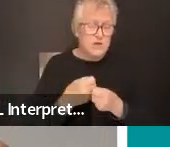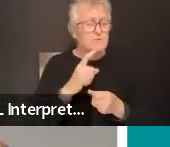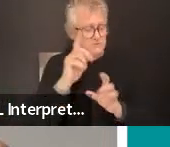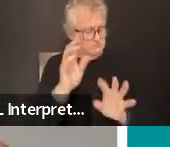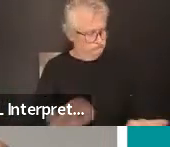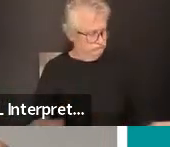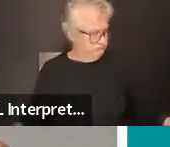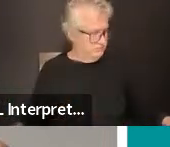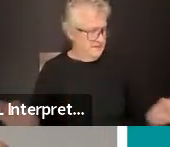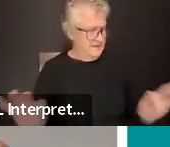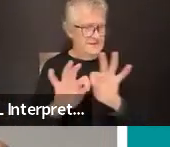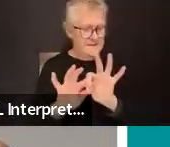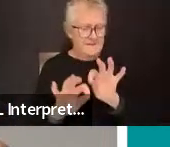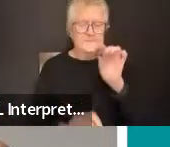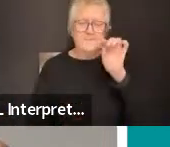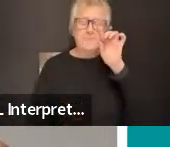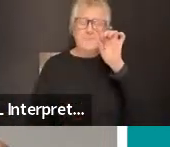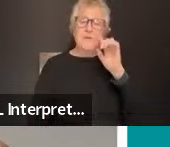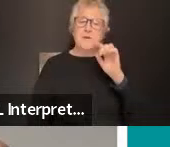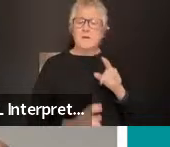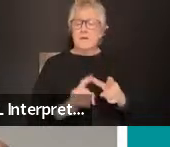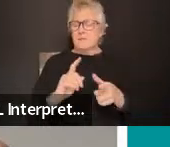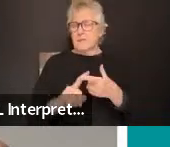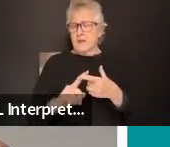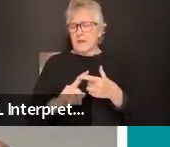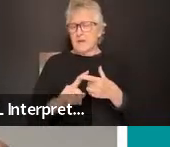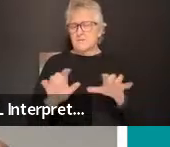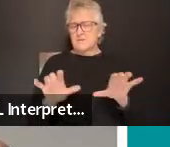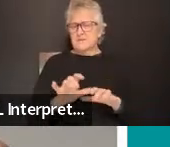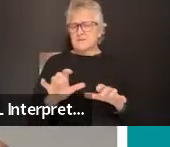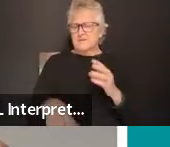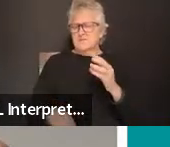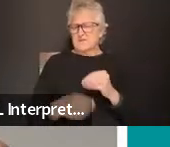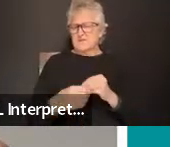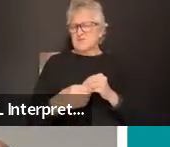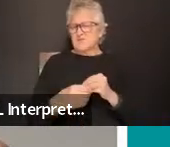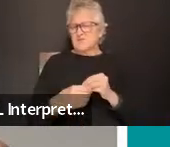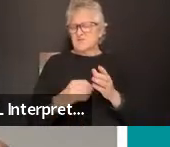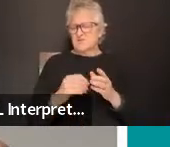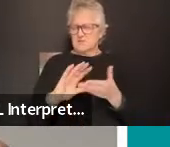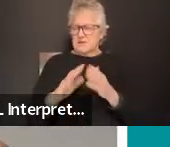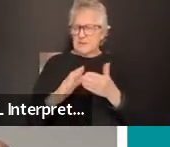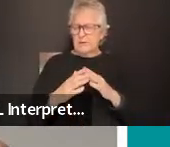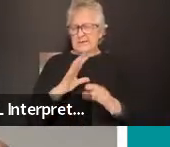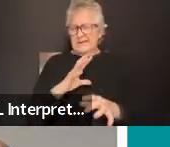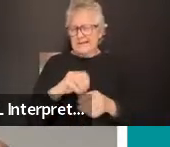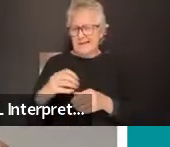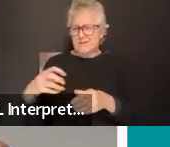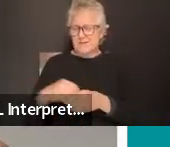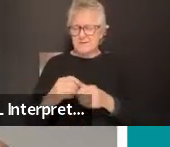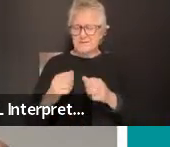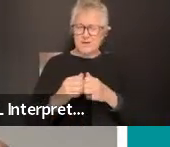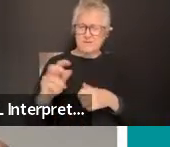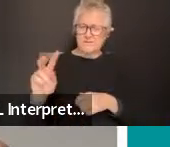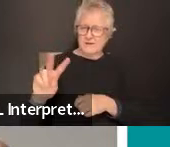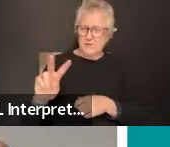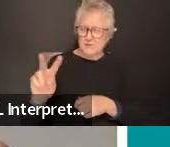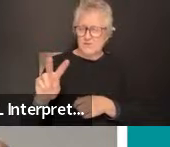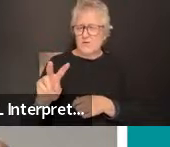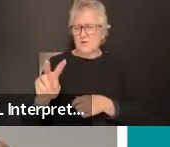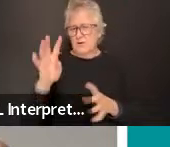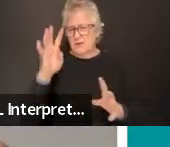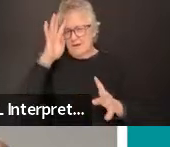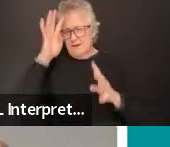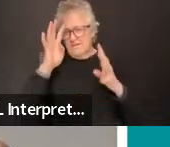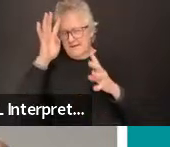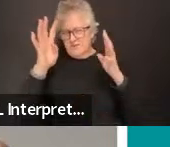then we did some additional community presentations with the Vancouver Innovation, Technology and Art